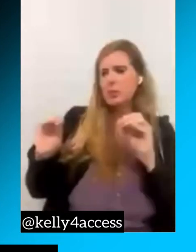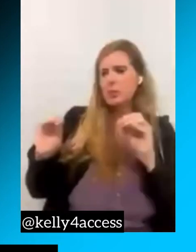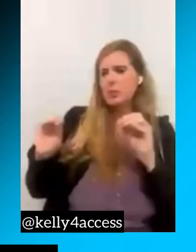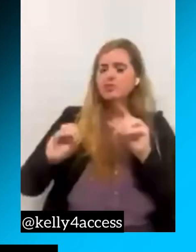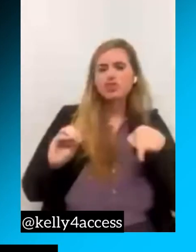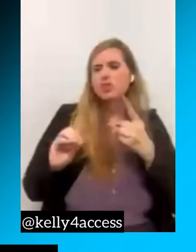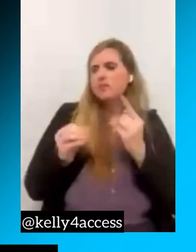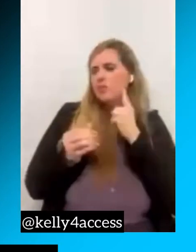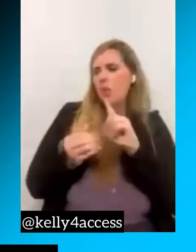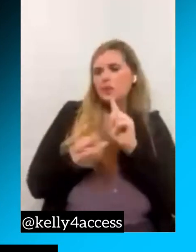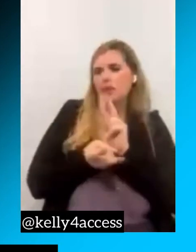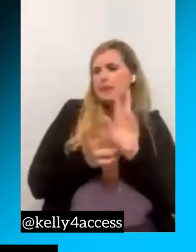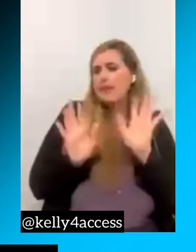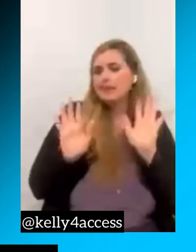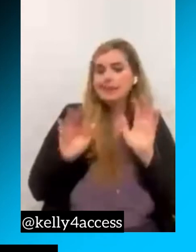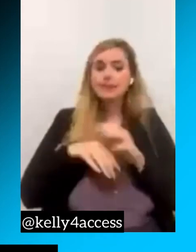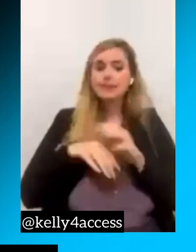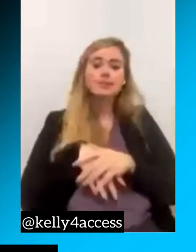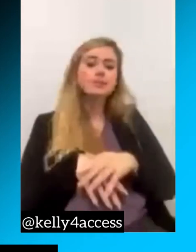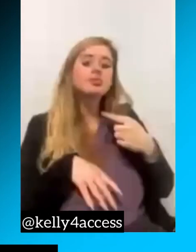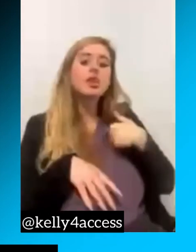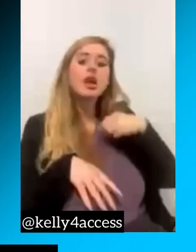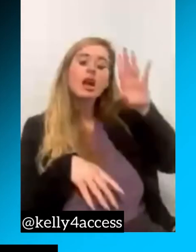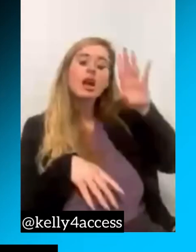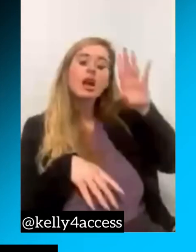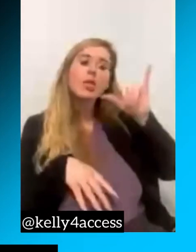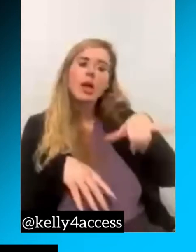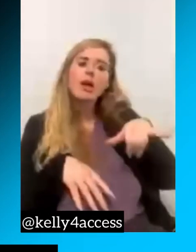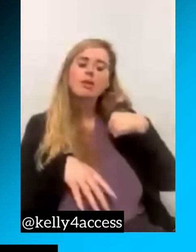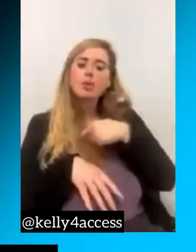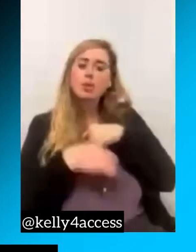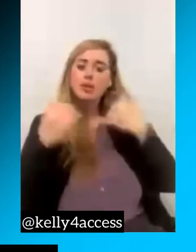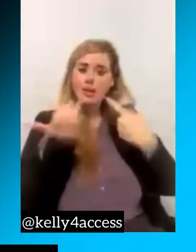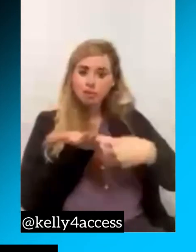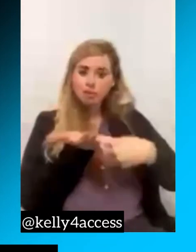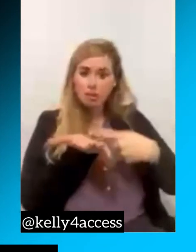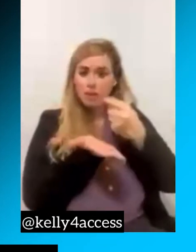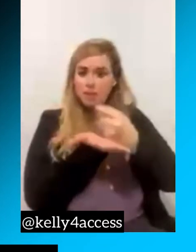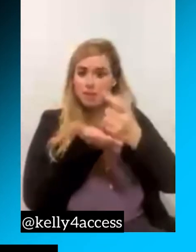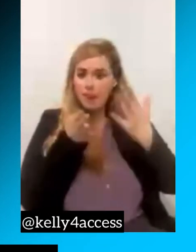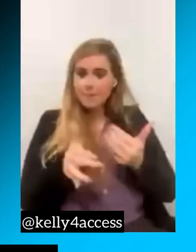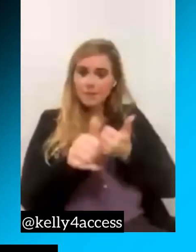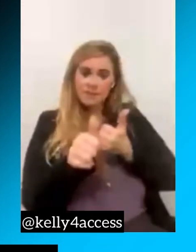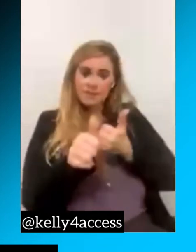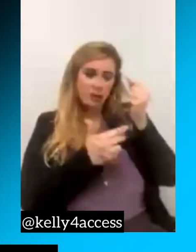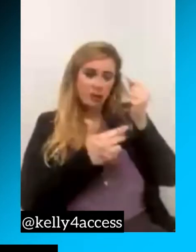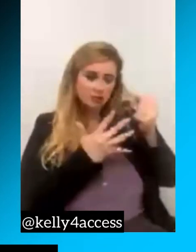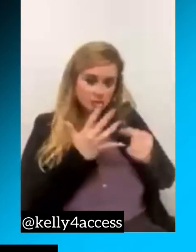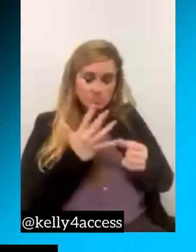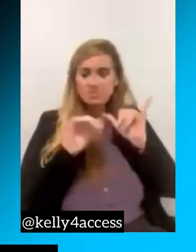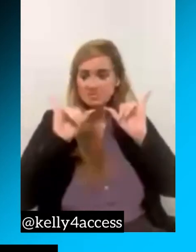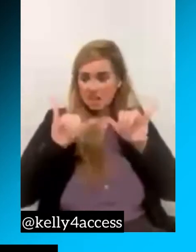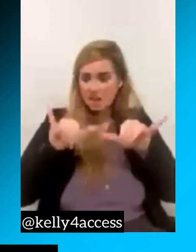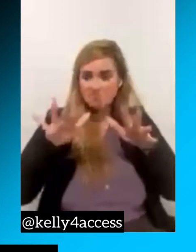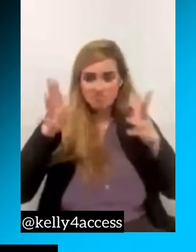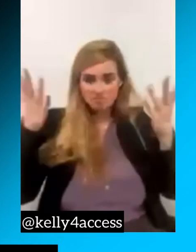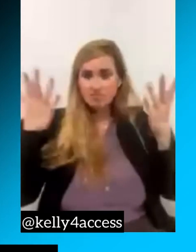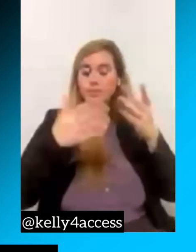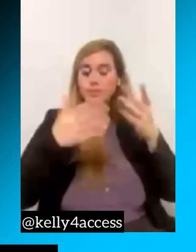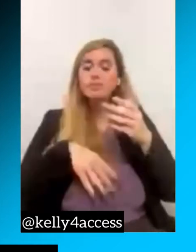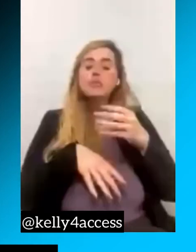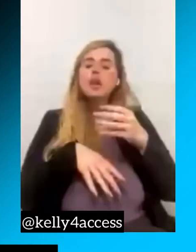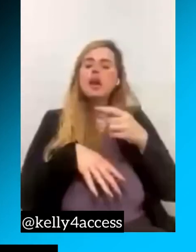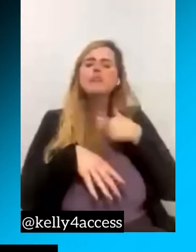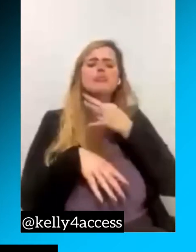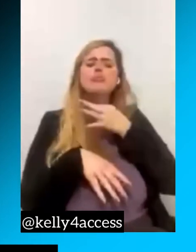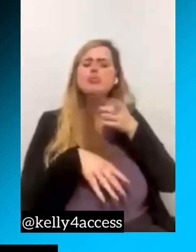that um, we're talking about what therapists should avoid as far as working with polyamorous relationships. What do you think you